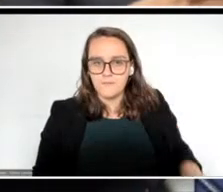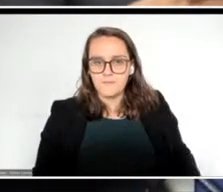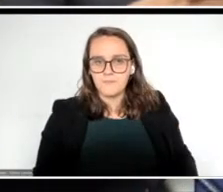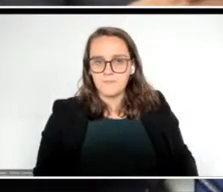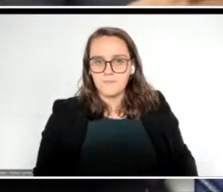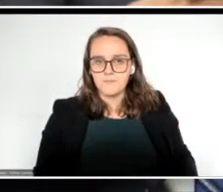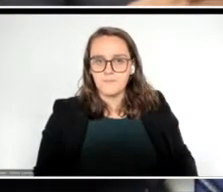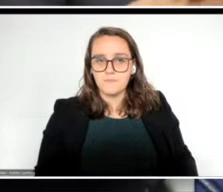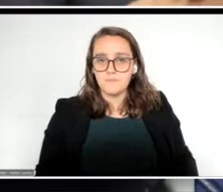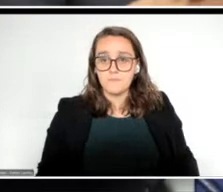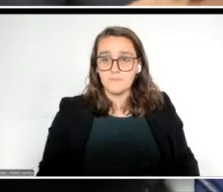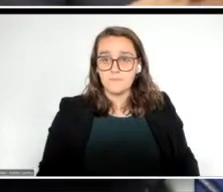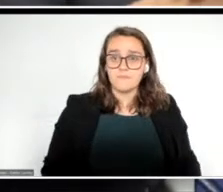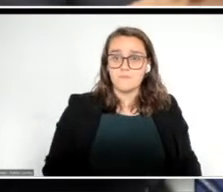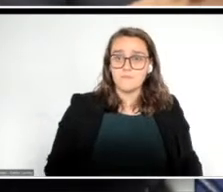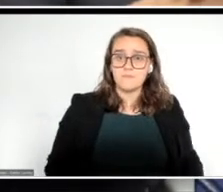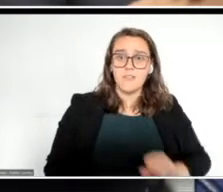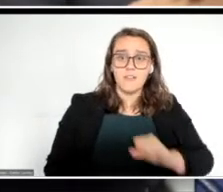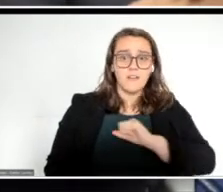On the staff?